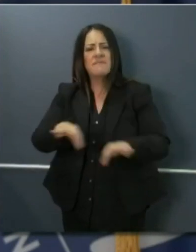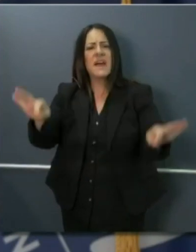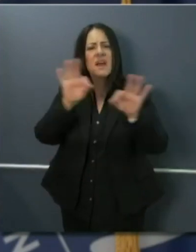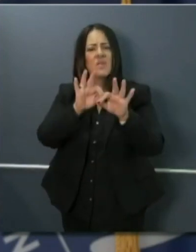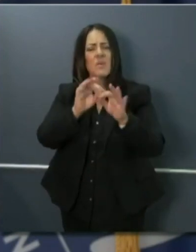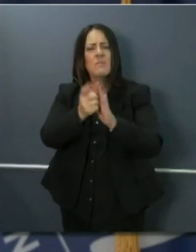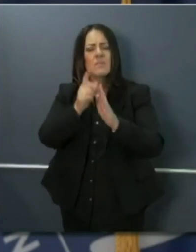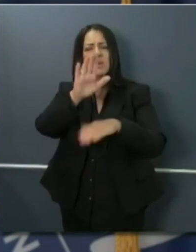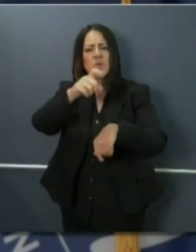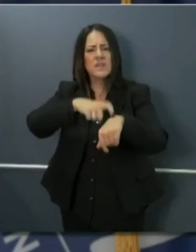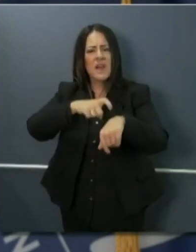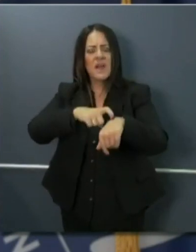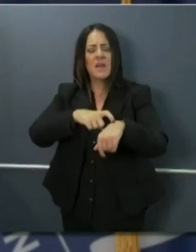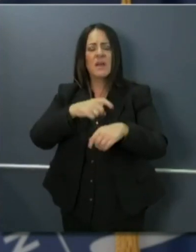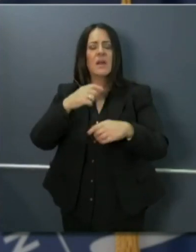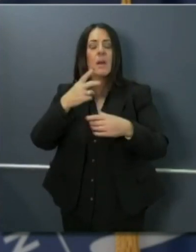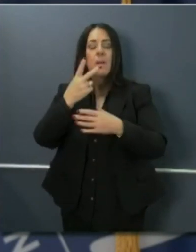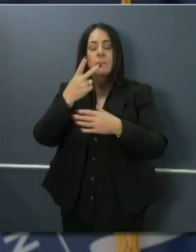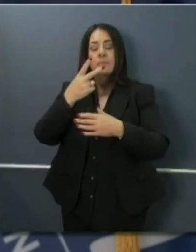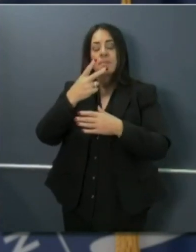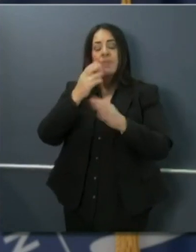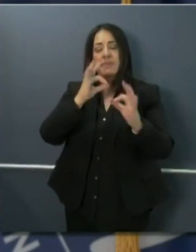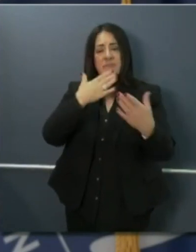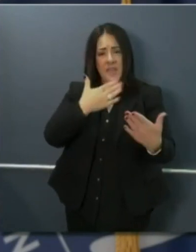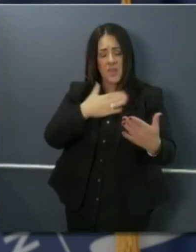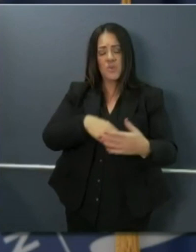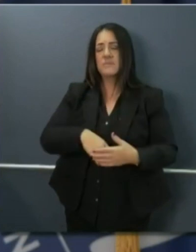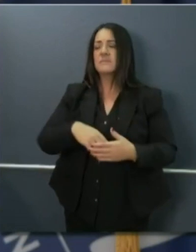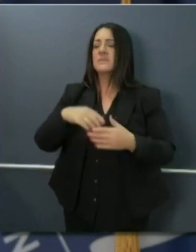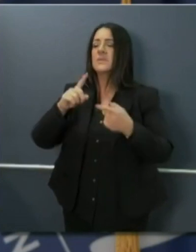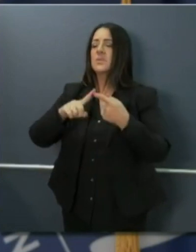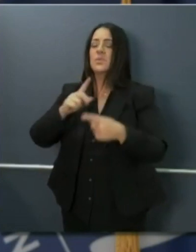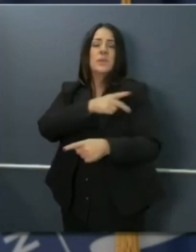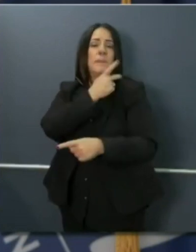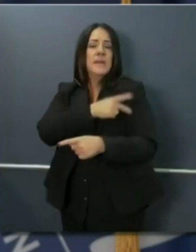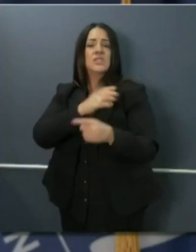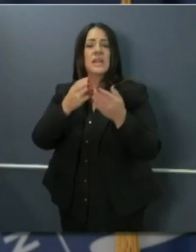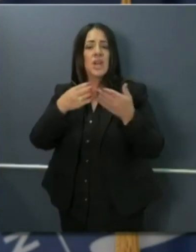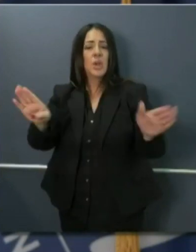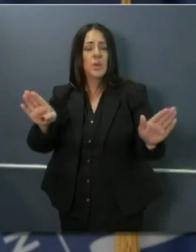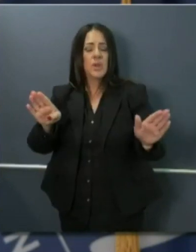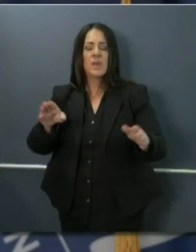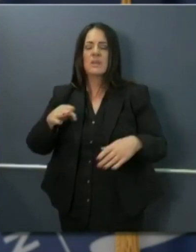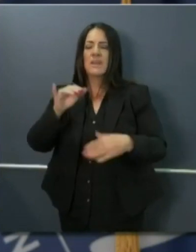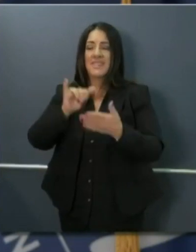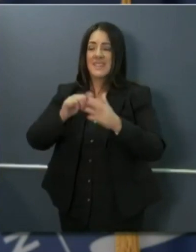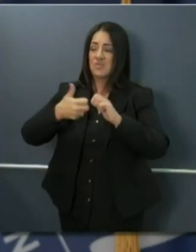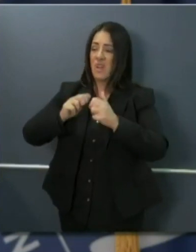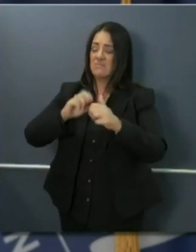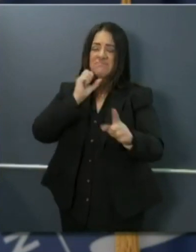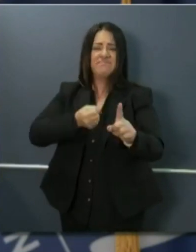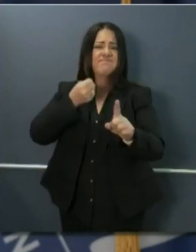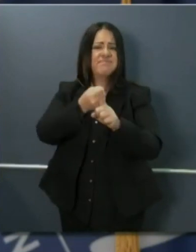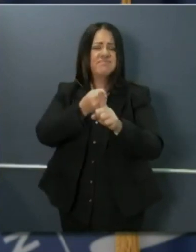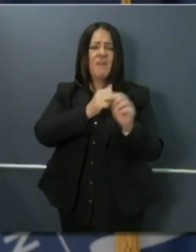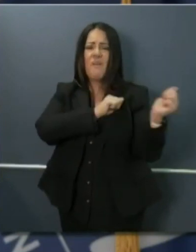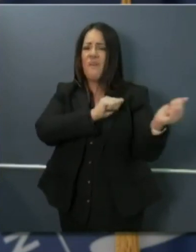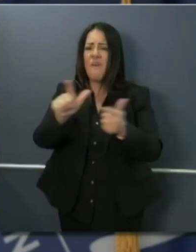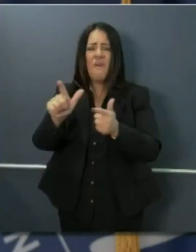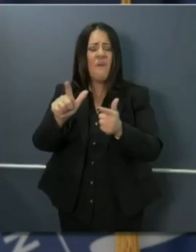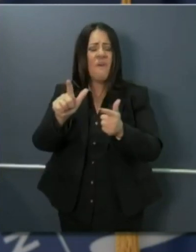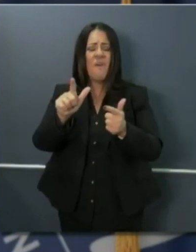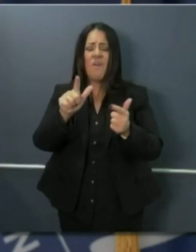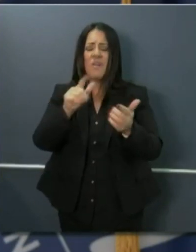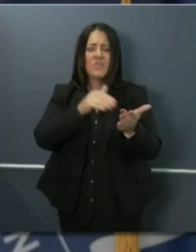patients and our communities. This crisis is already impacting thousands of physicians across California, not